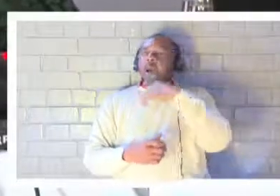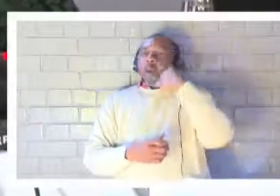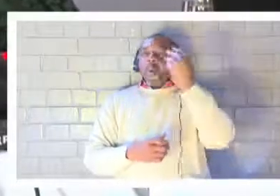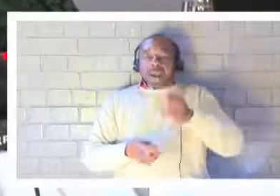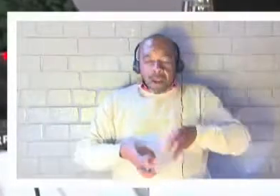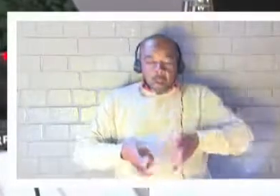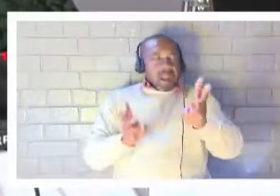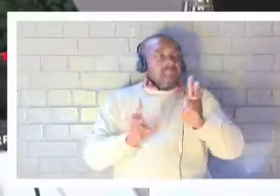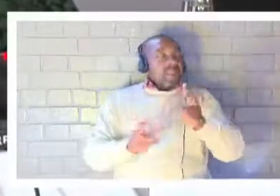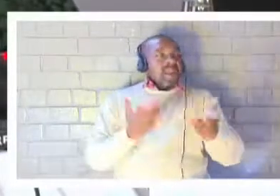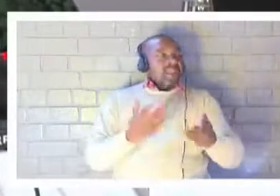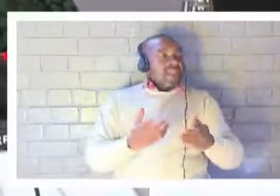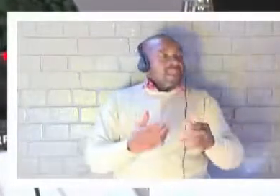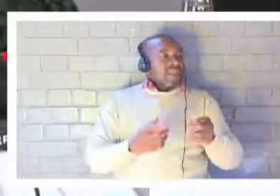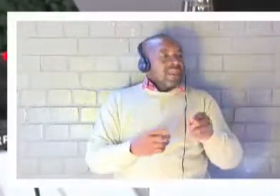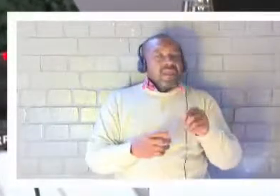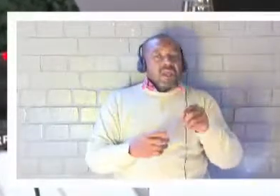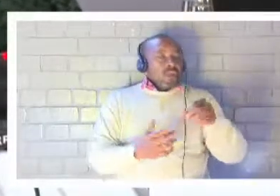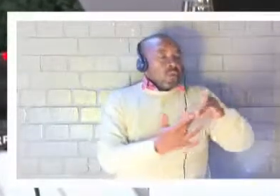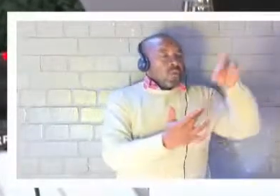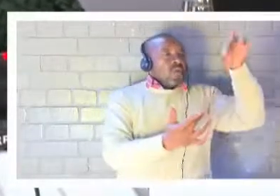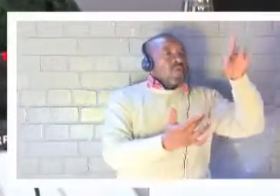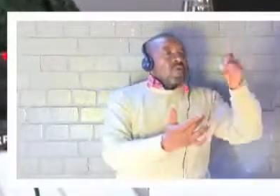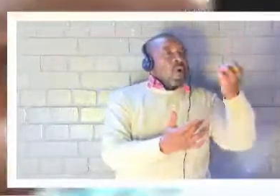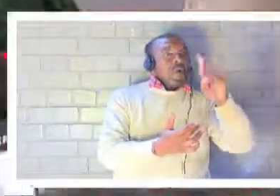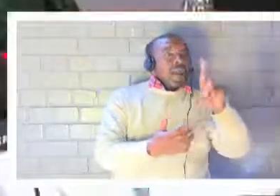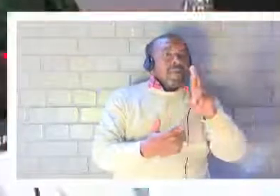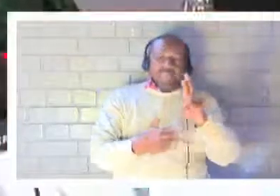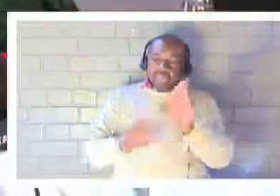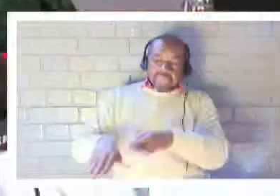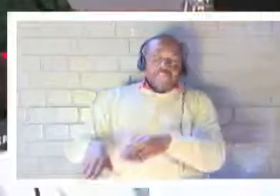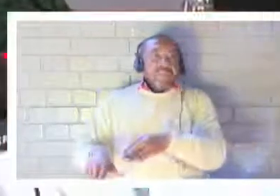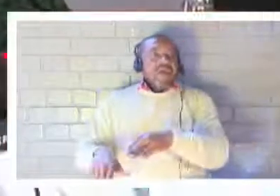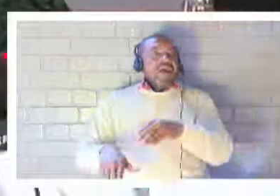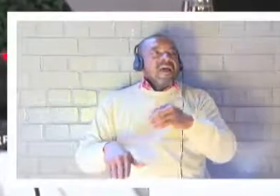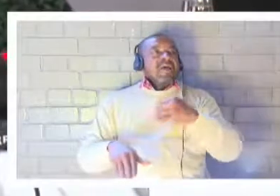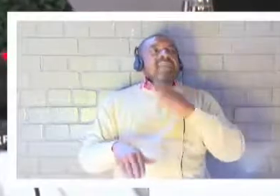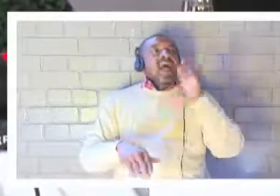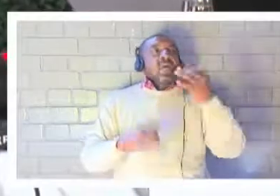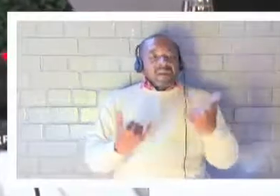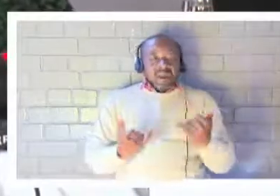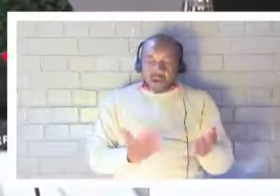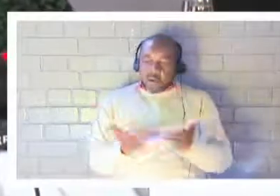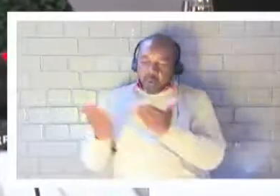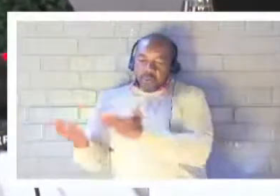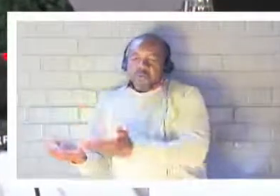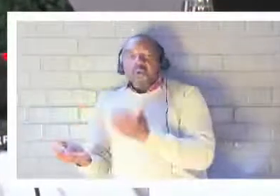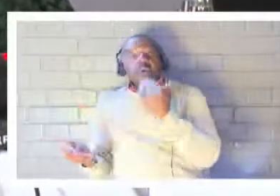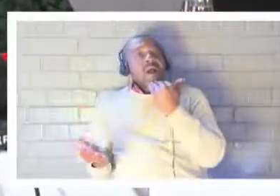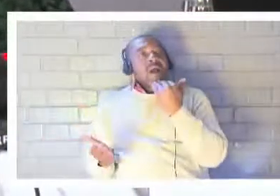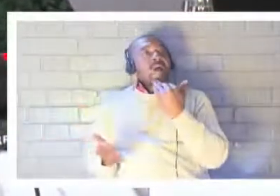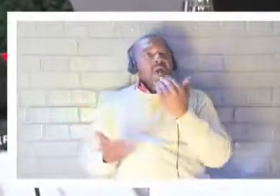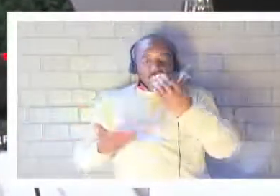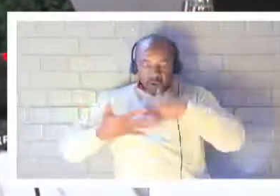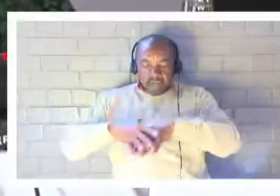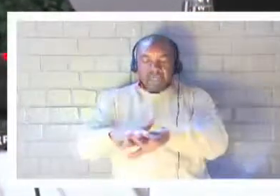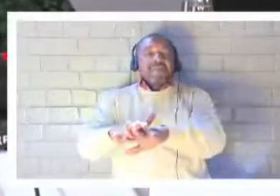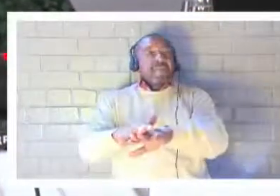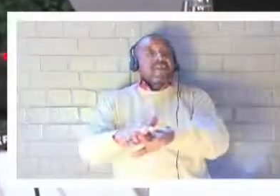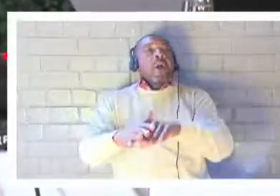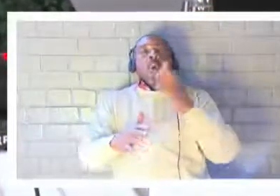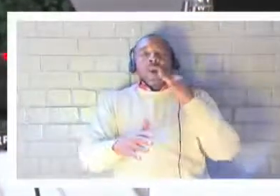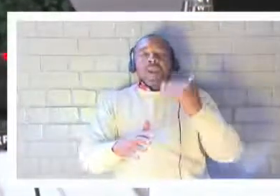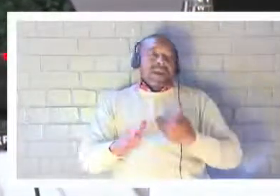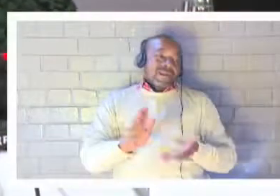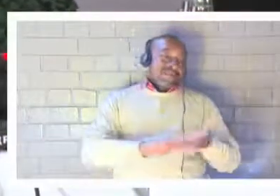and outsourcing, which I'll still throw back to the engagement chair to say, as we go home,